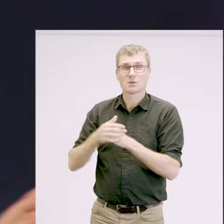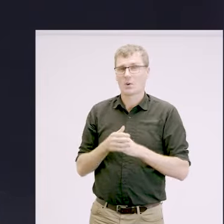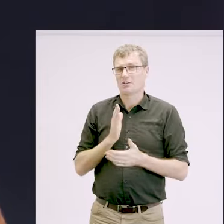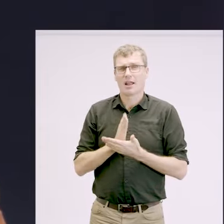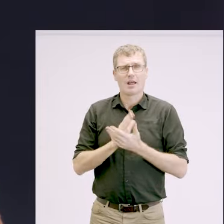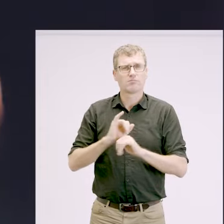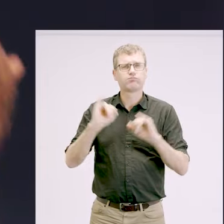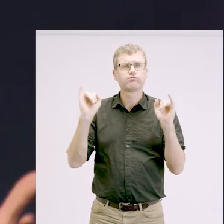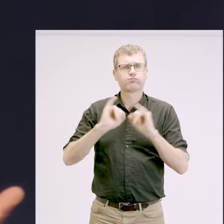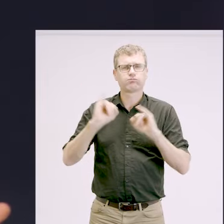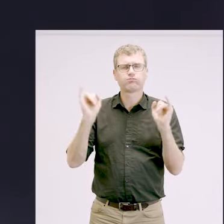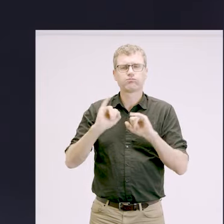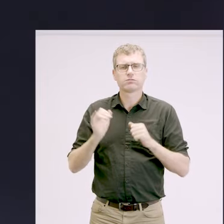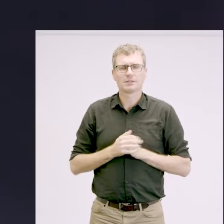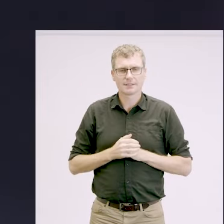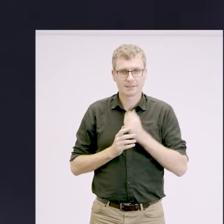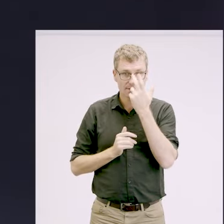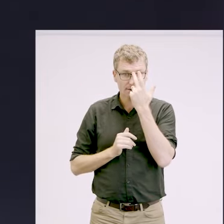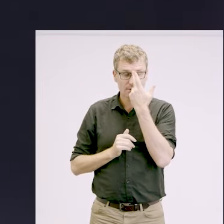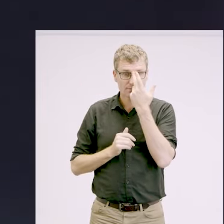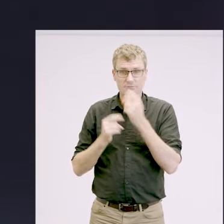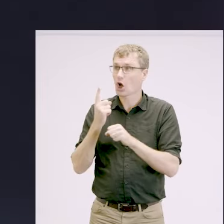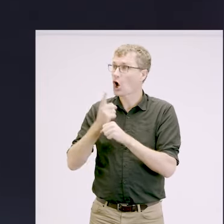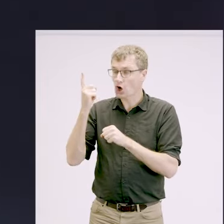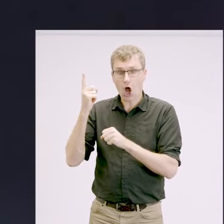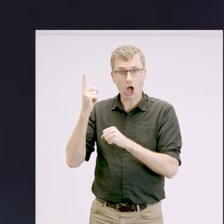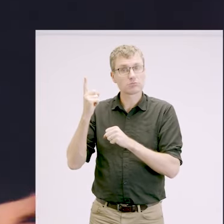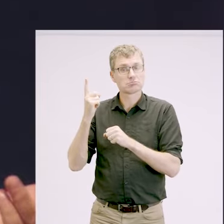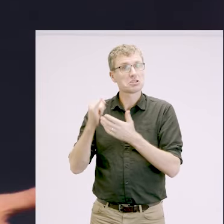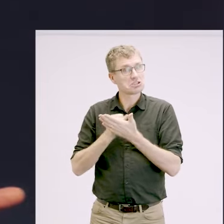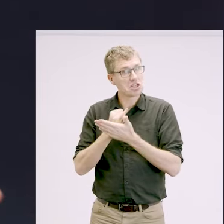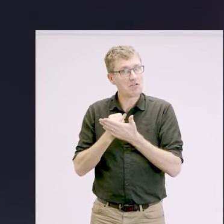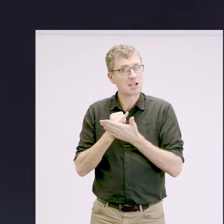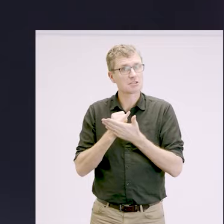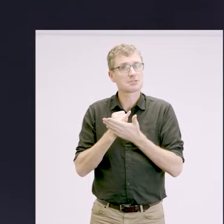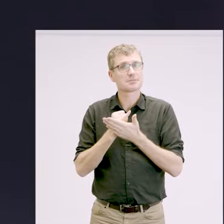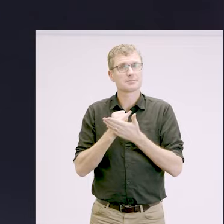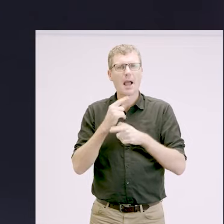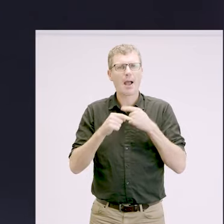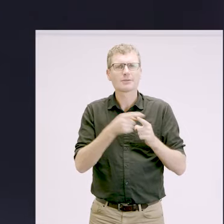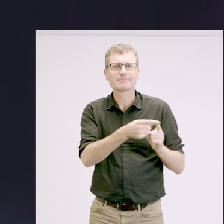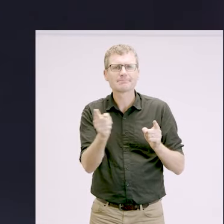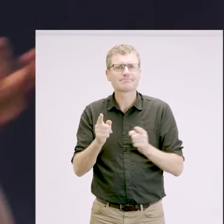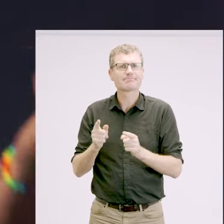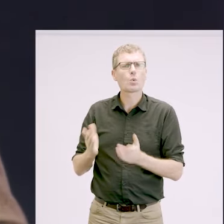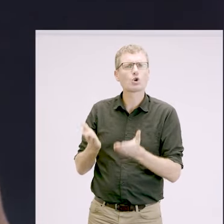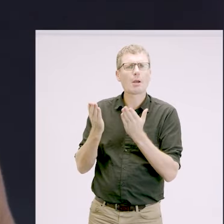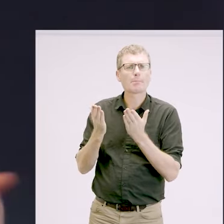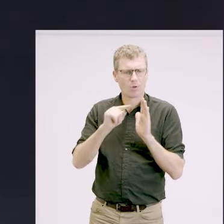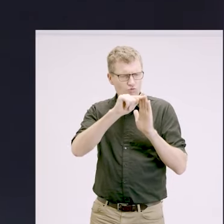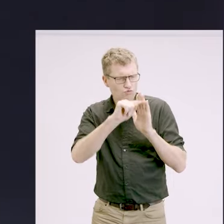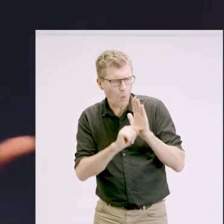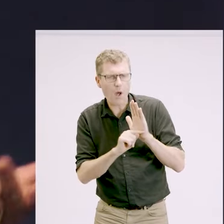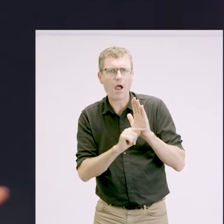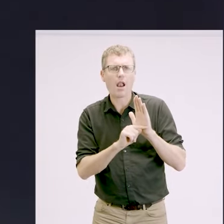pagan god. This is shocking stuff. God takes the practice of his people's worship very seriously, right? He gives them all these rules